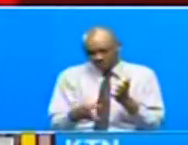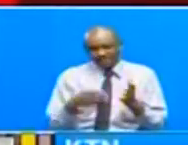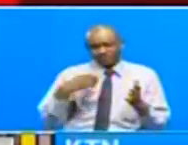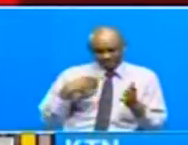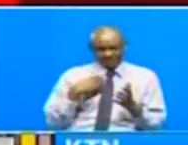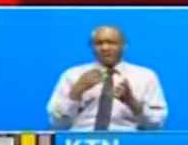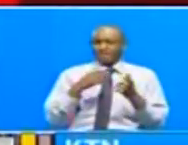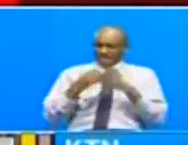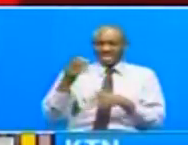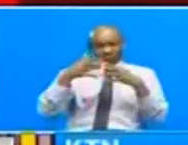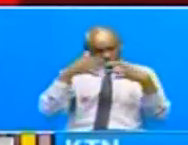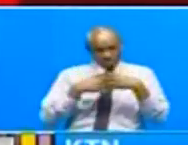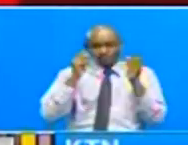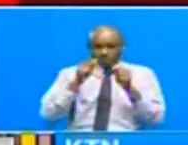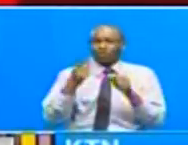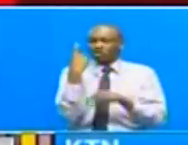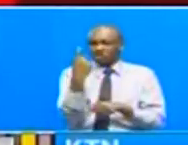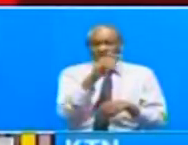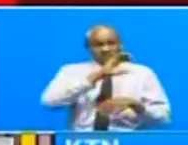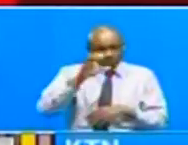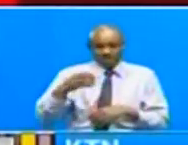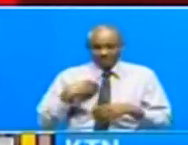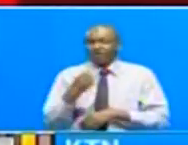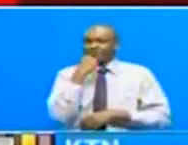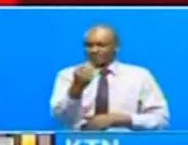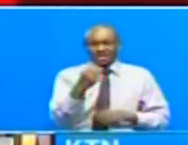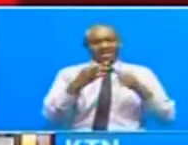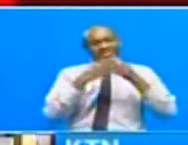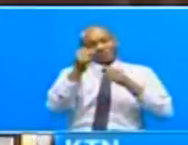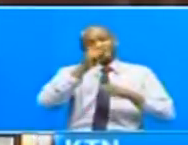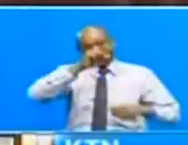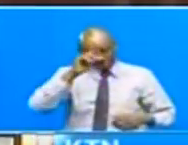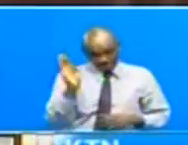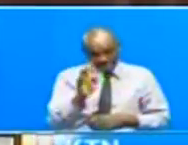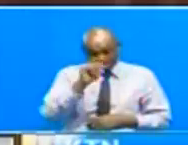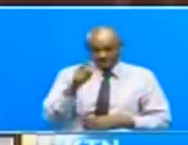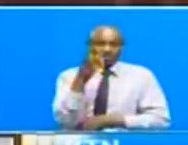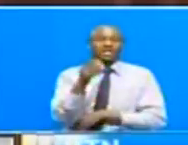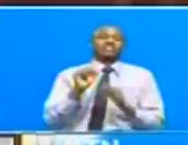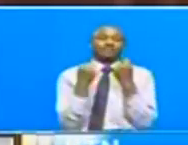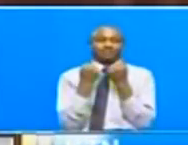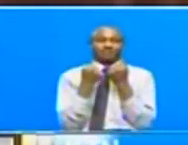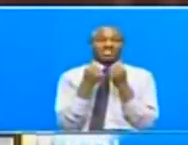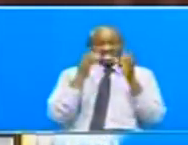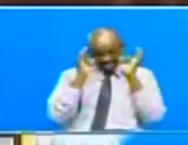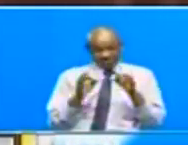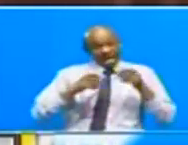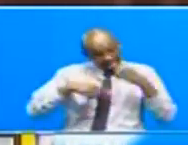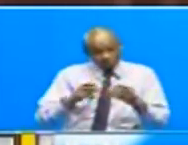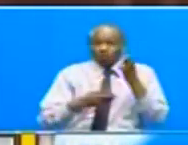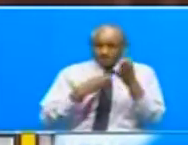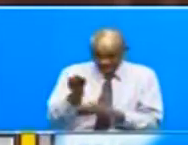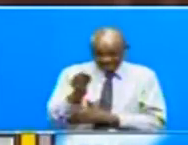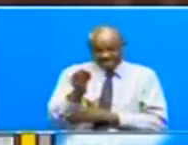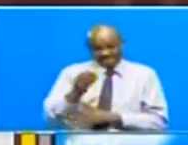purchase of equipment would have saved each county 585 million shillings. If they are allowed to purchase outright and